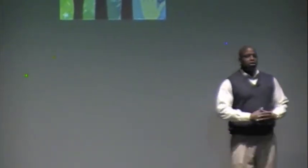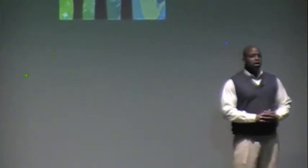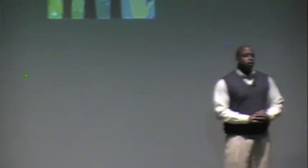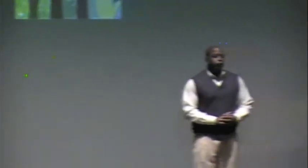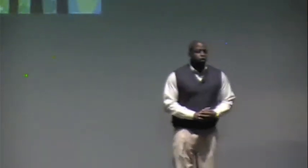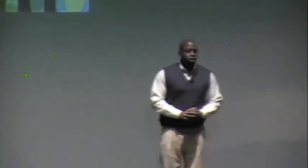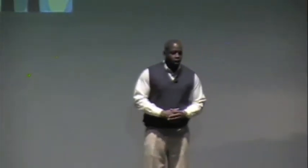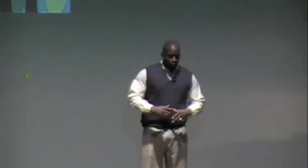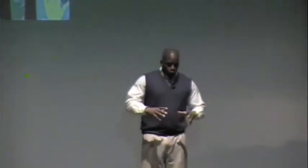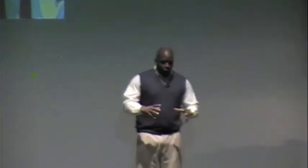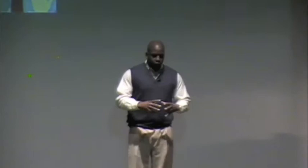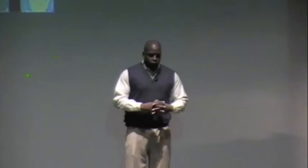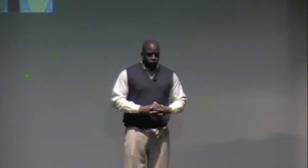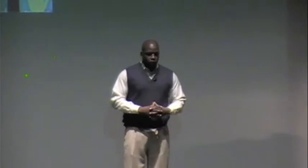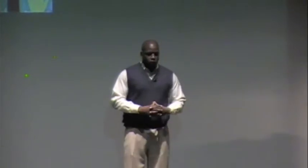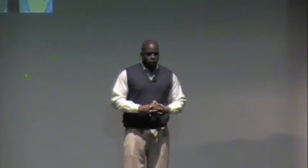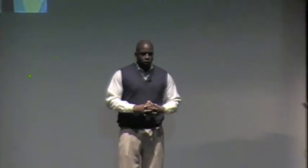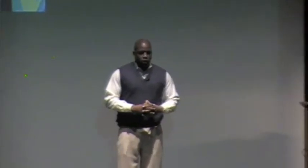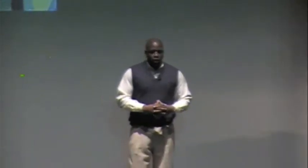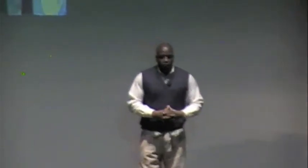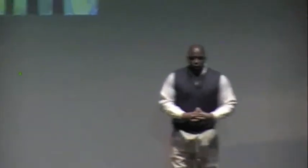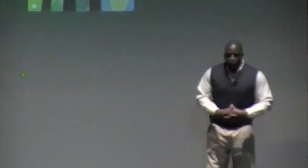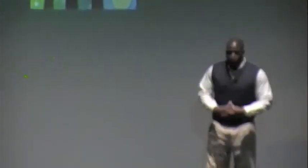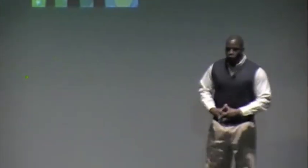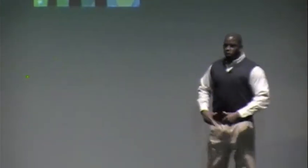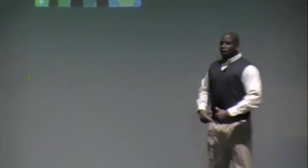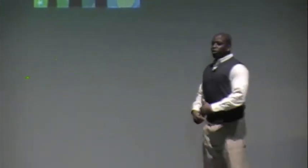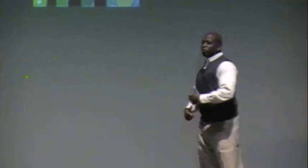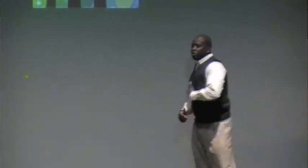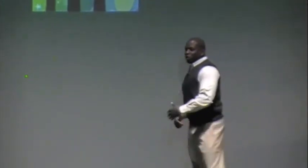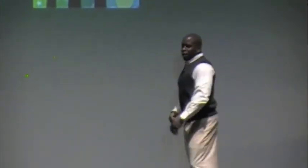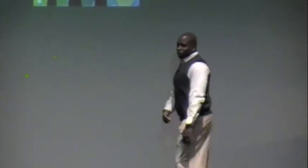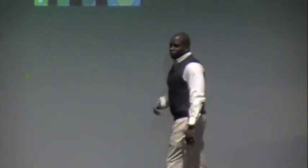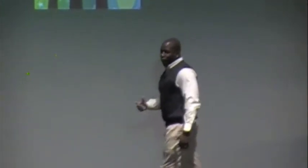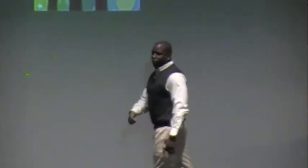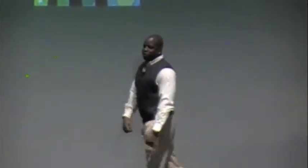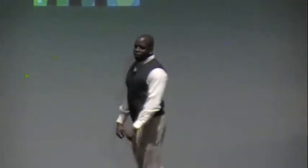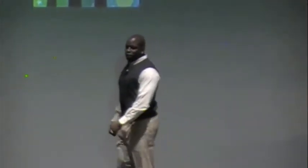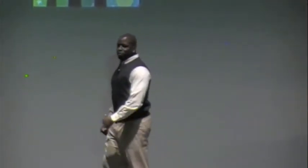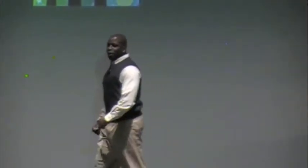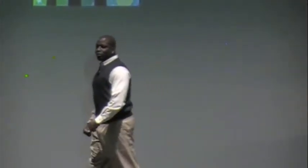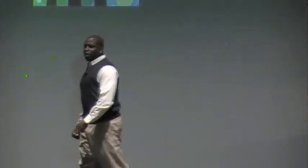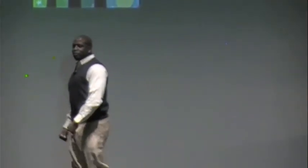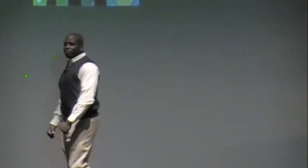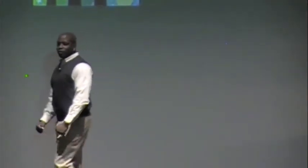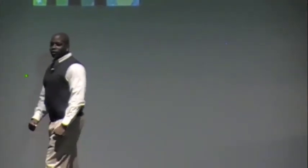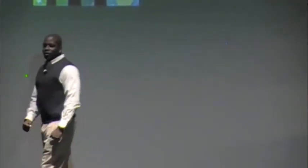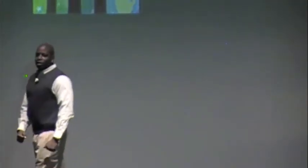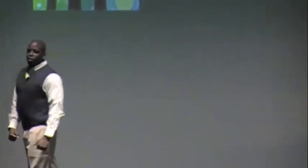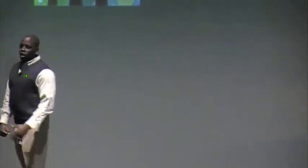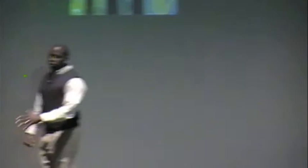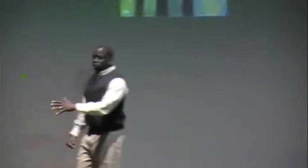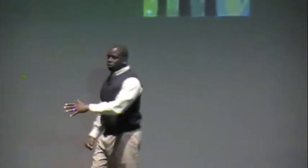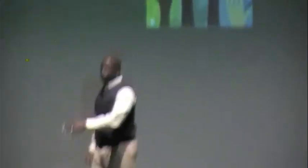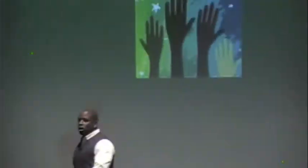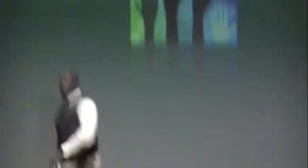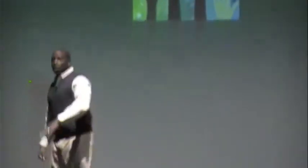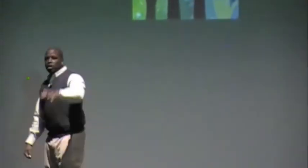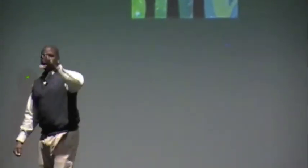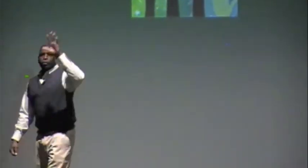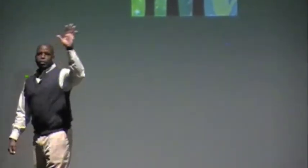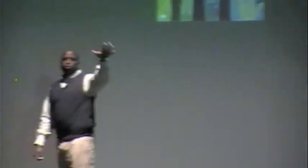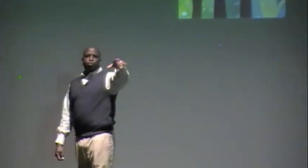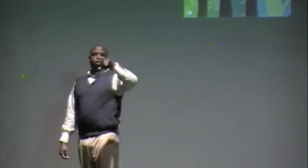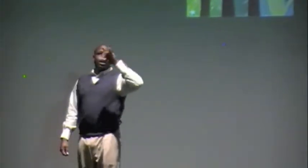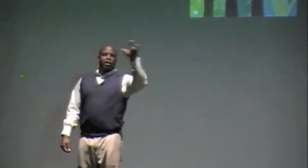was placed in his first race. He walked out onto the track with his chest pumped up, walking towards the starting